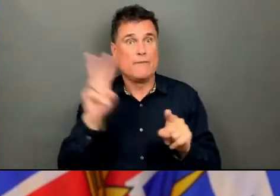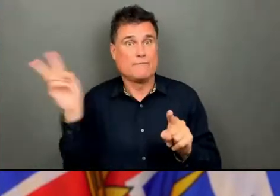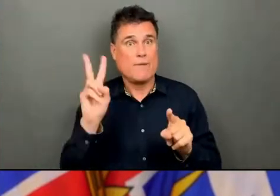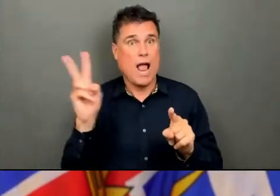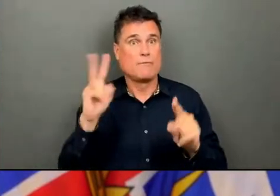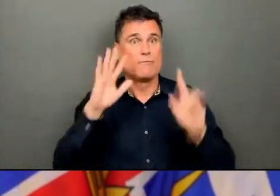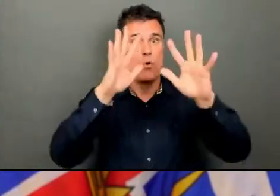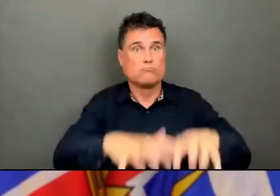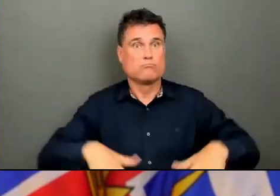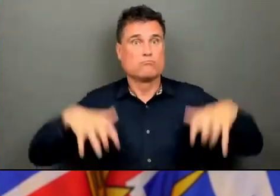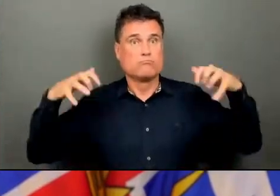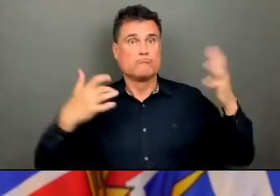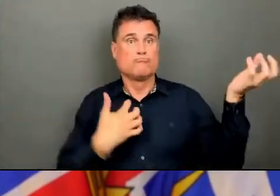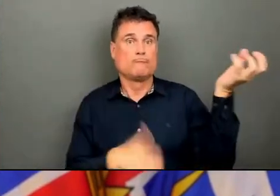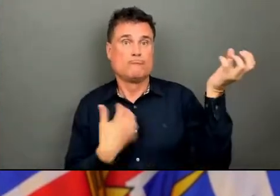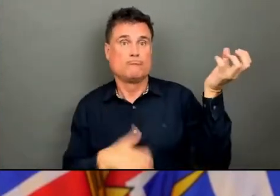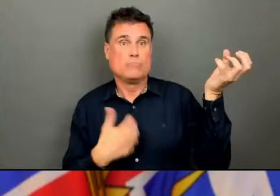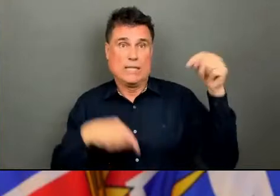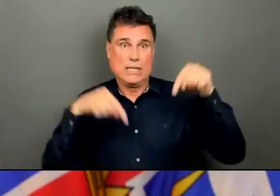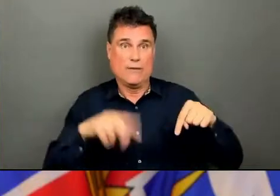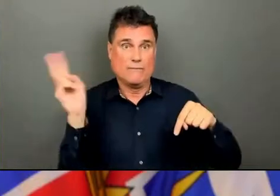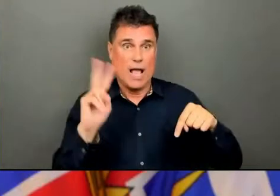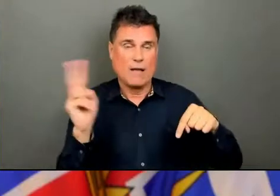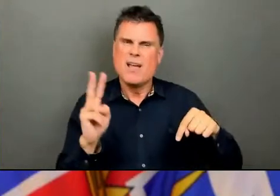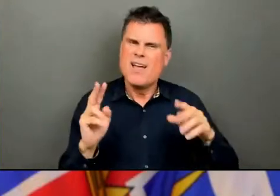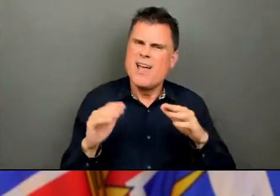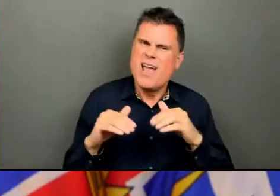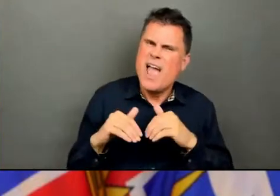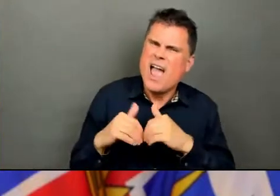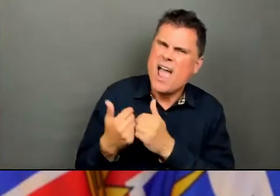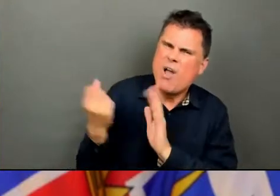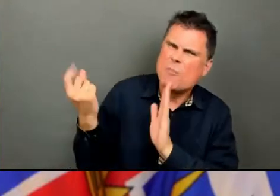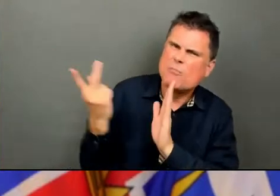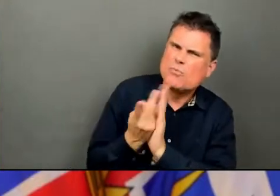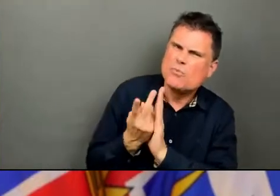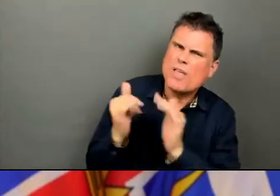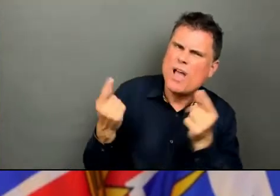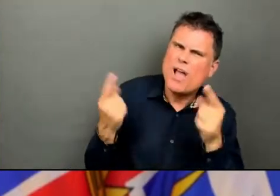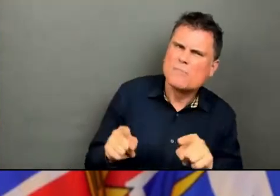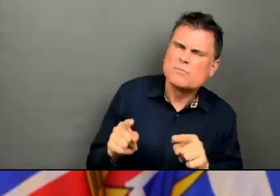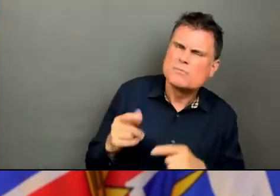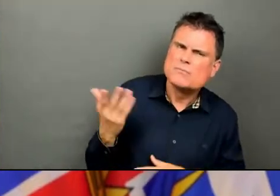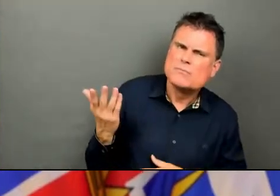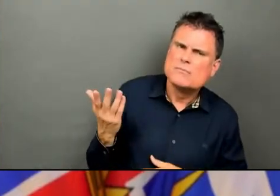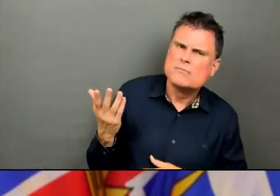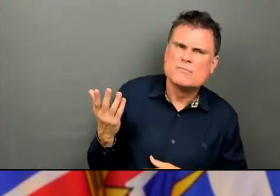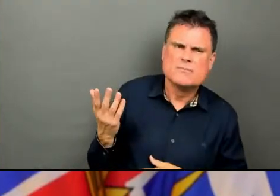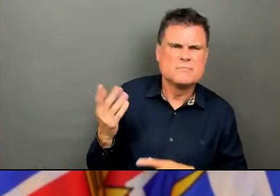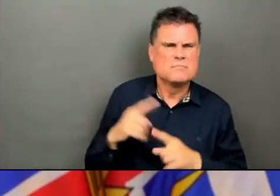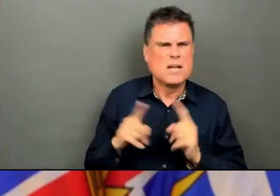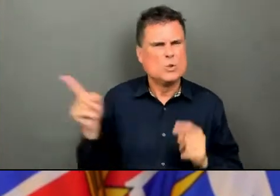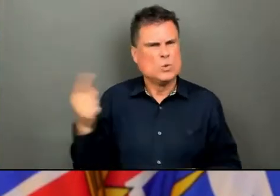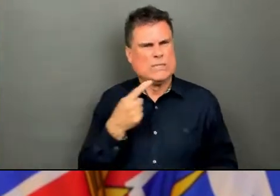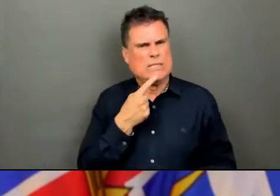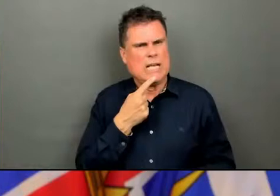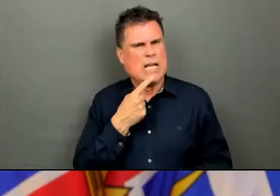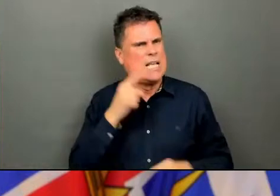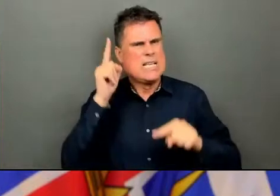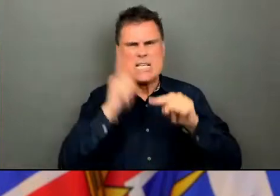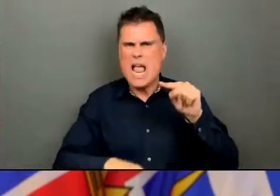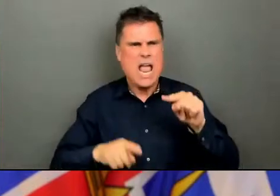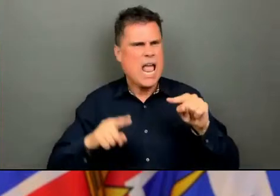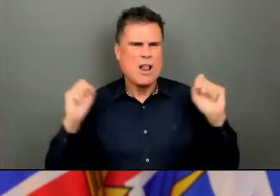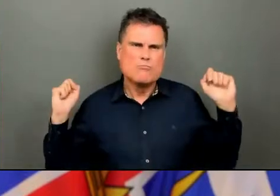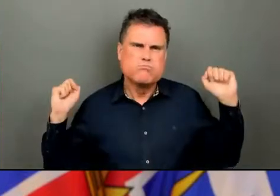could you talk us through how those events were granted approval if we're being told not to expect to gather indoors in large crowds anytime